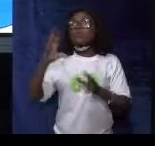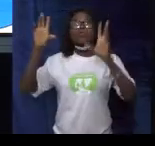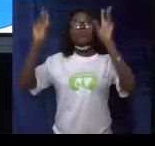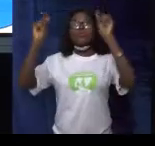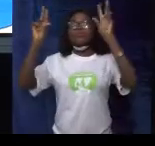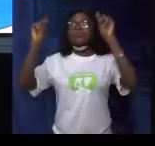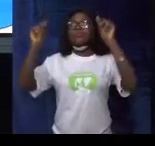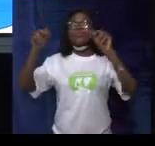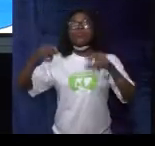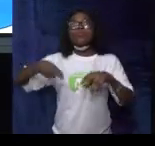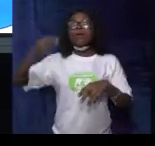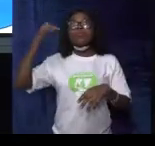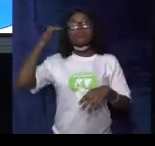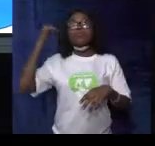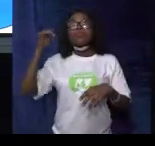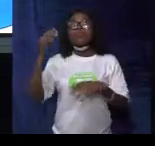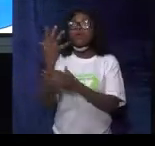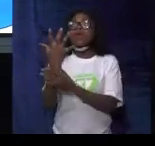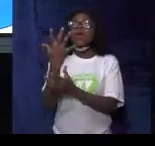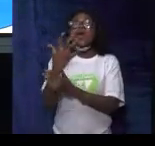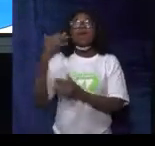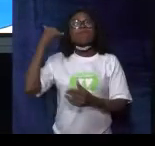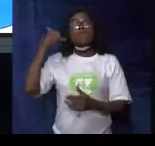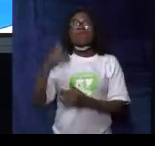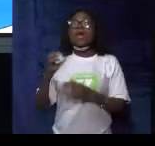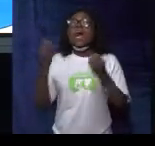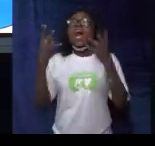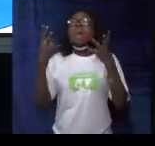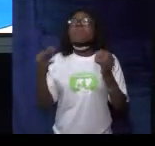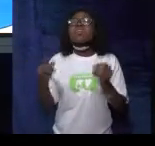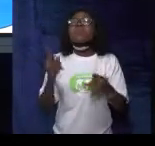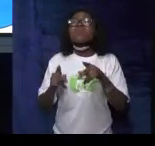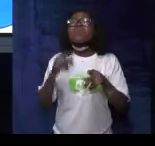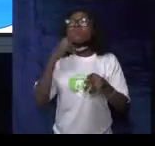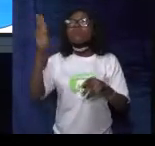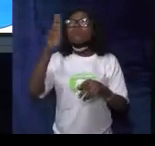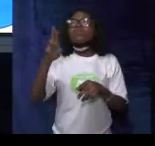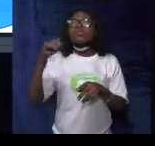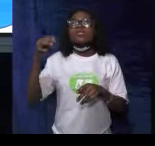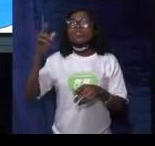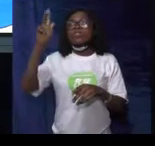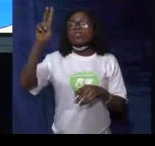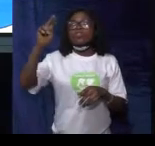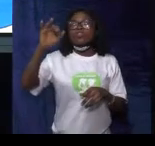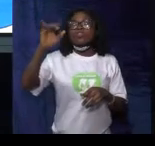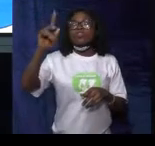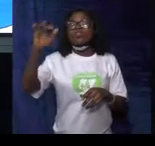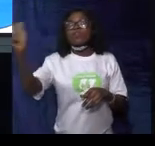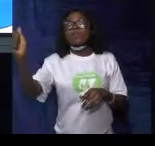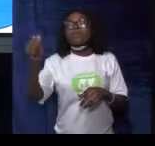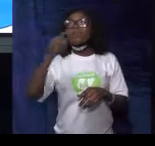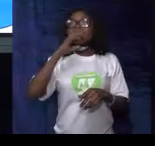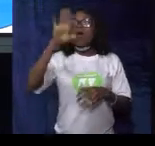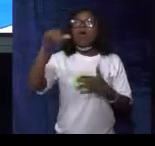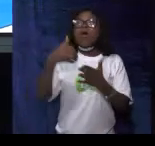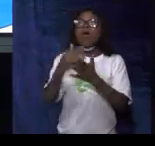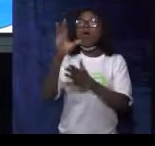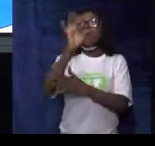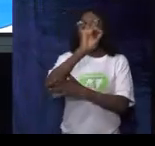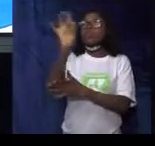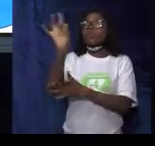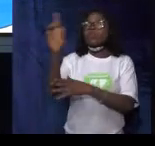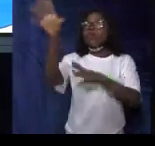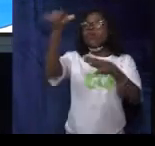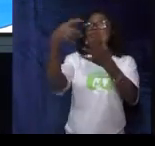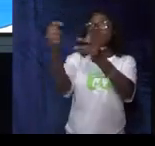and this yellow one says no hand phone, people that use no hand phone. So now, how many people use Nokia? Don't forget that there are 800